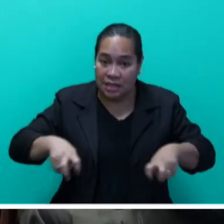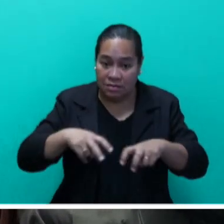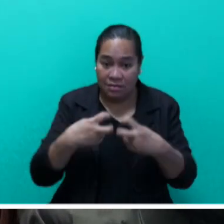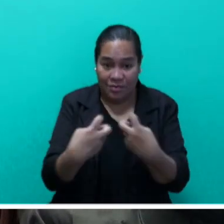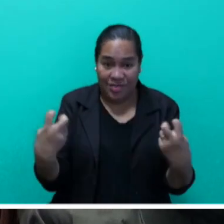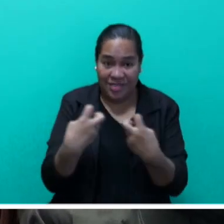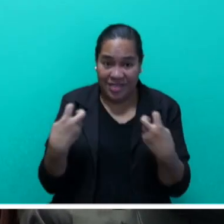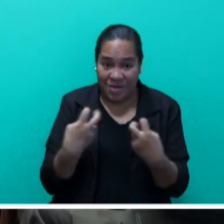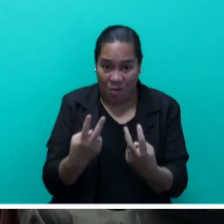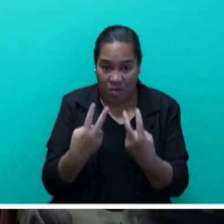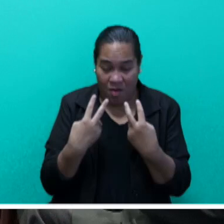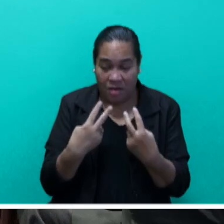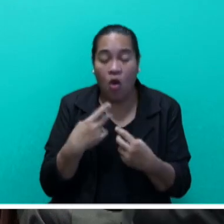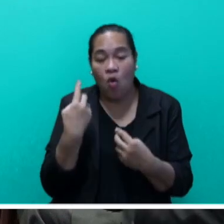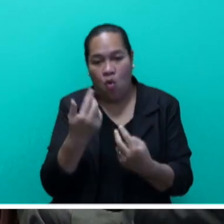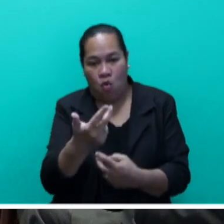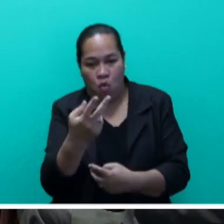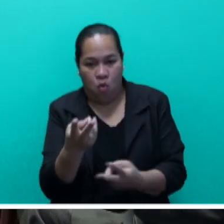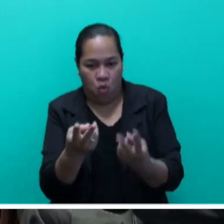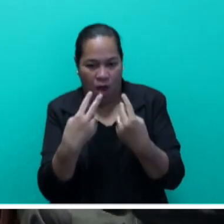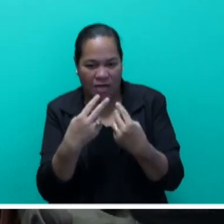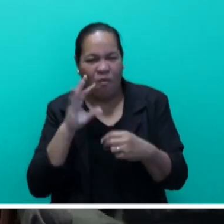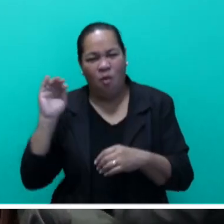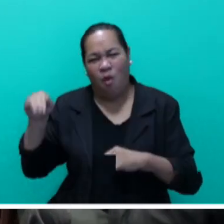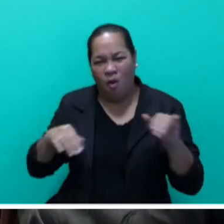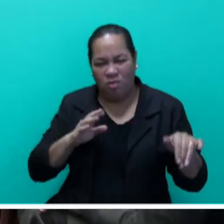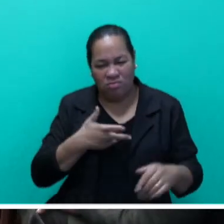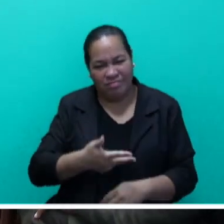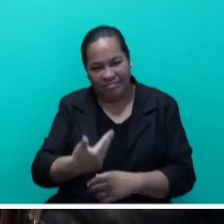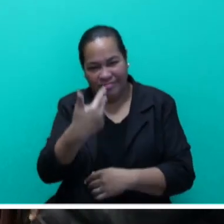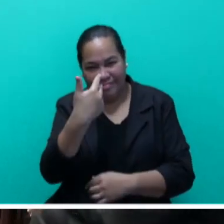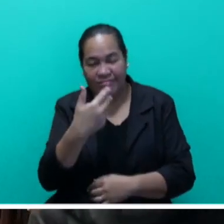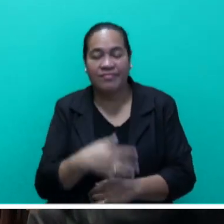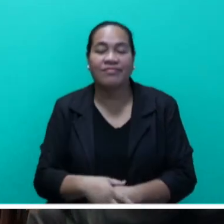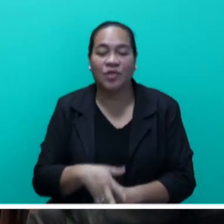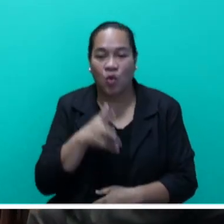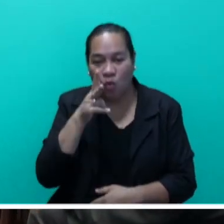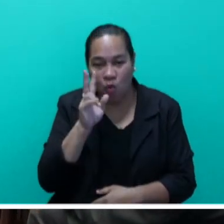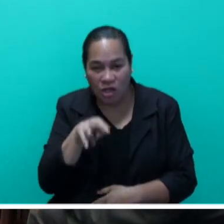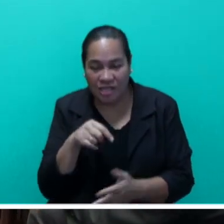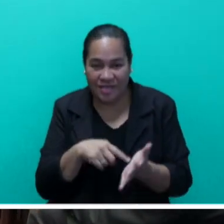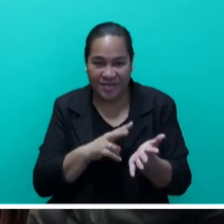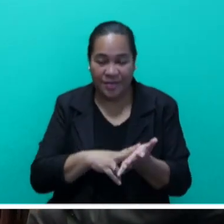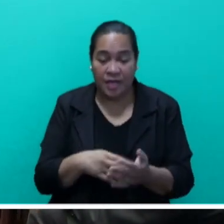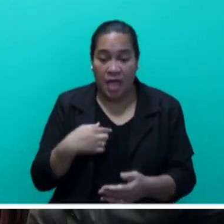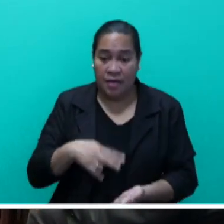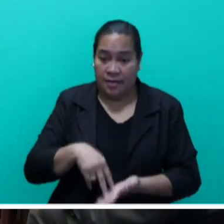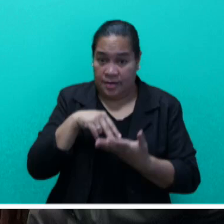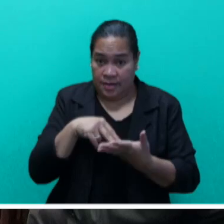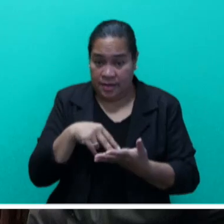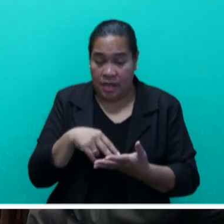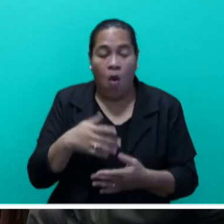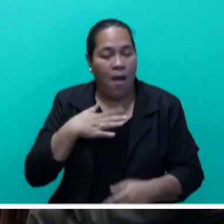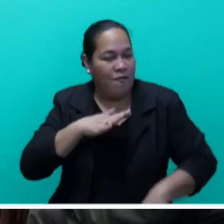those watching through the live streams from the comforts of their homes. Mr. Speaker, sir, I rise today in this August House to lend my